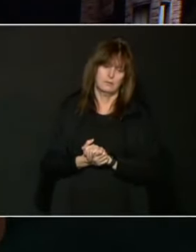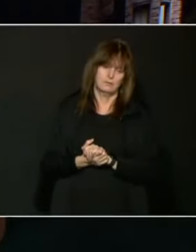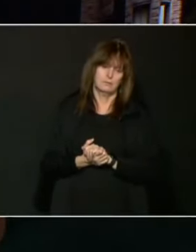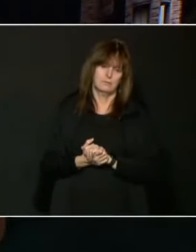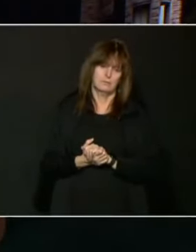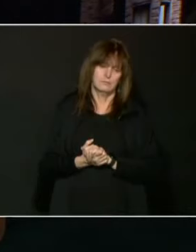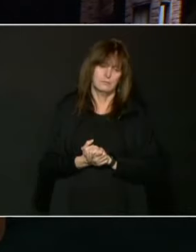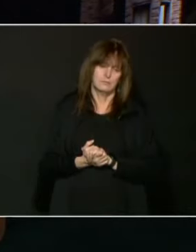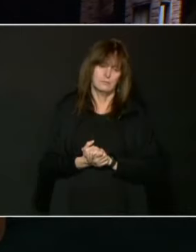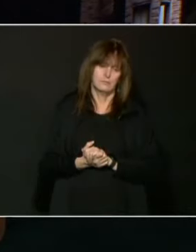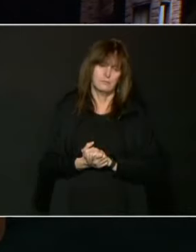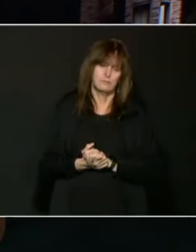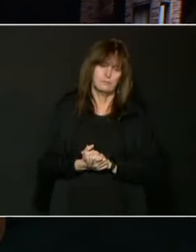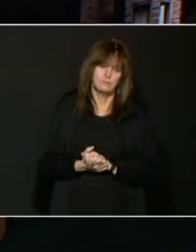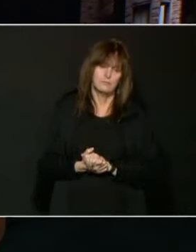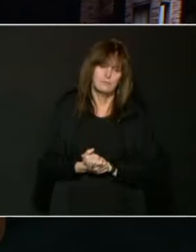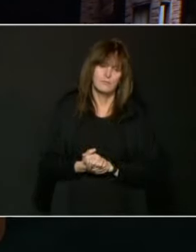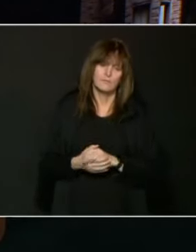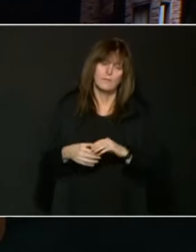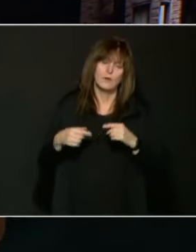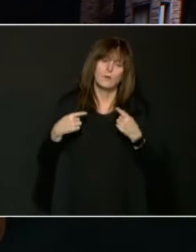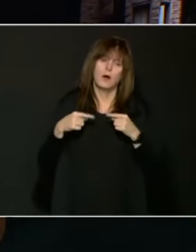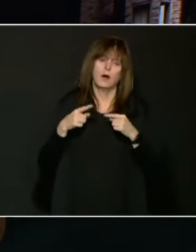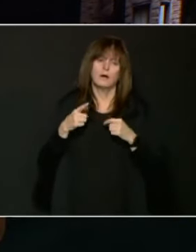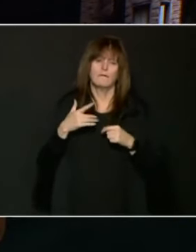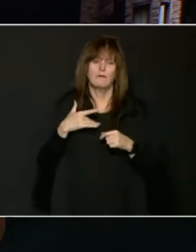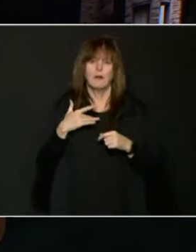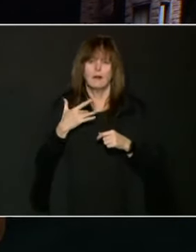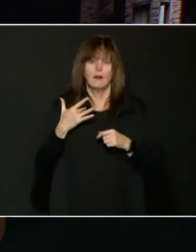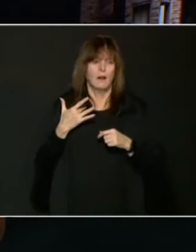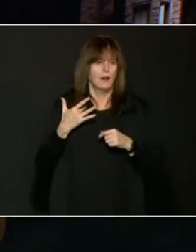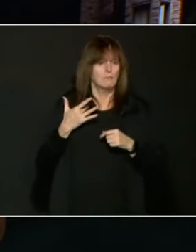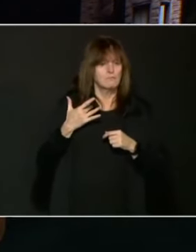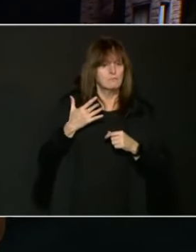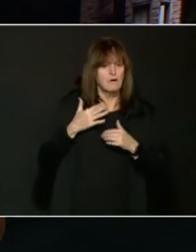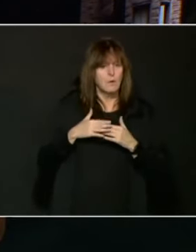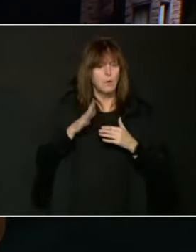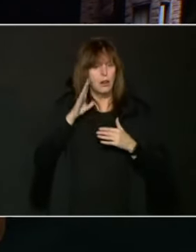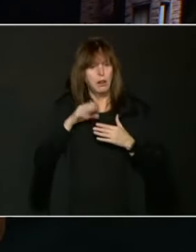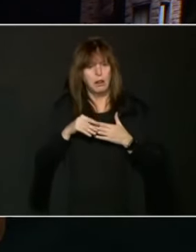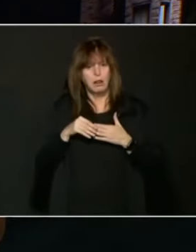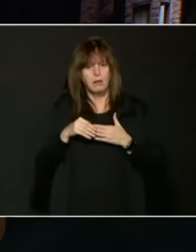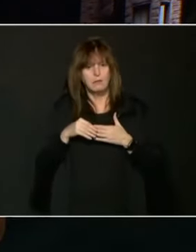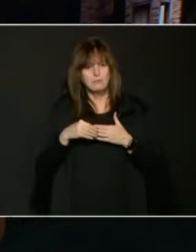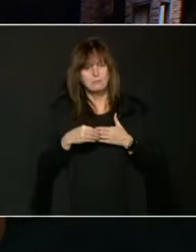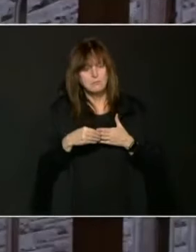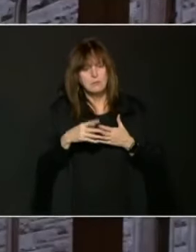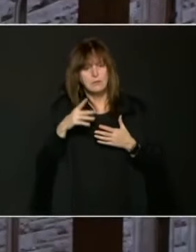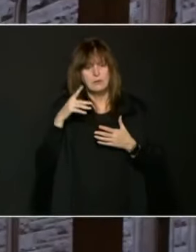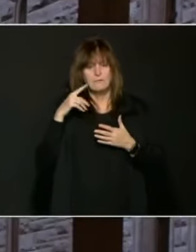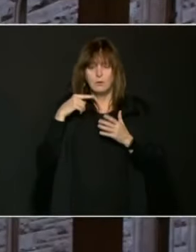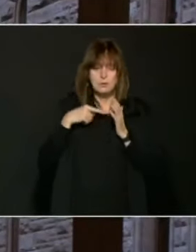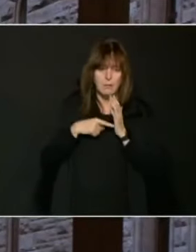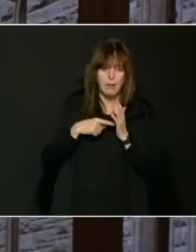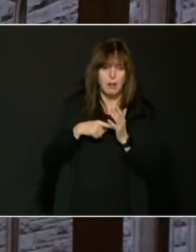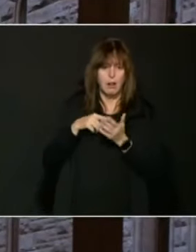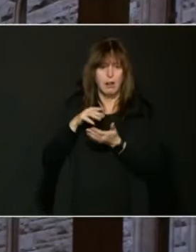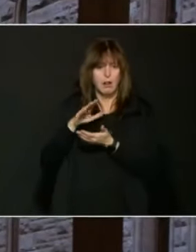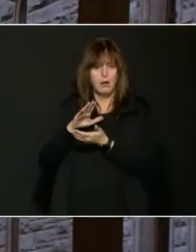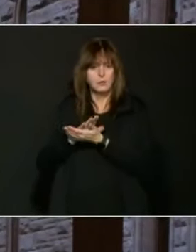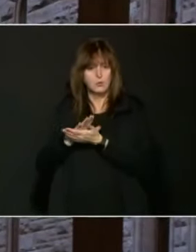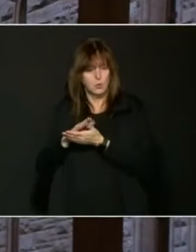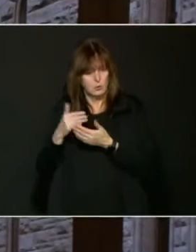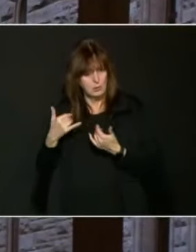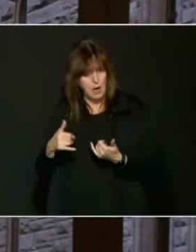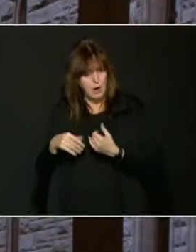restrictions? And could you just talk about virtual learning for students? Is it required now then? So the